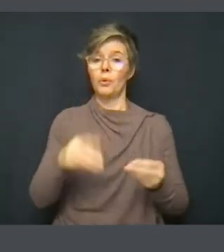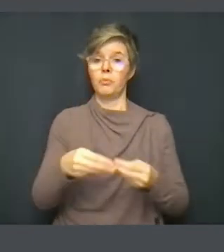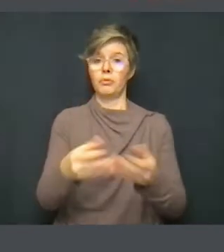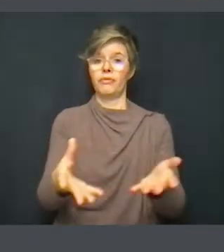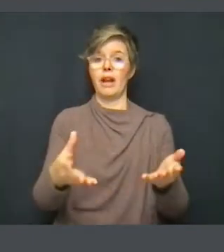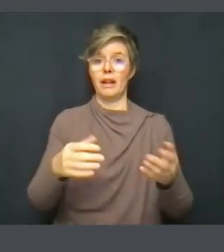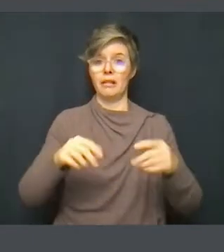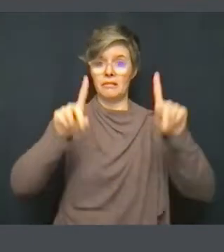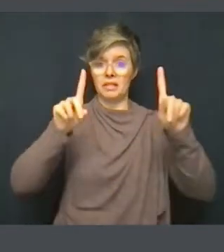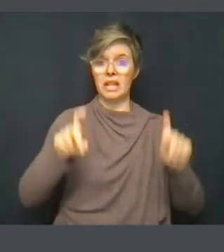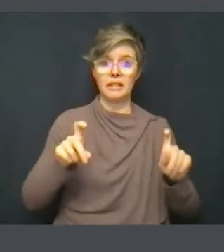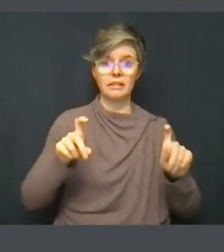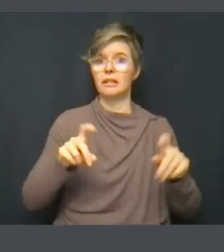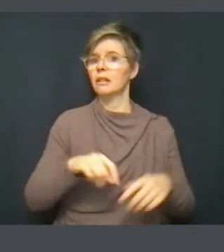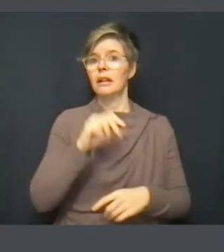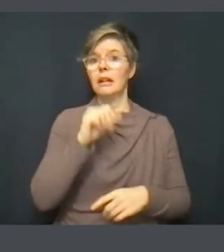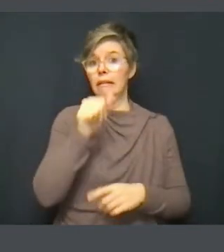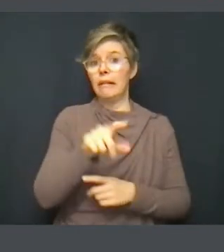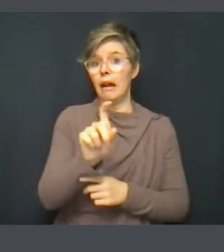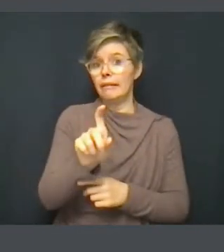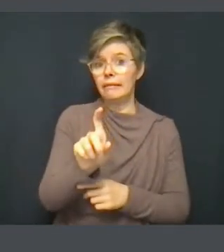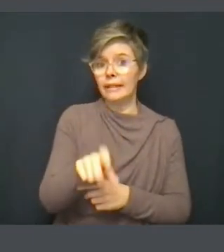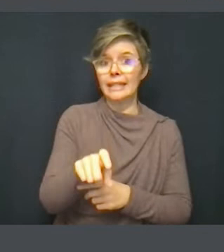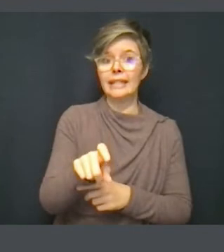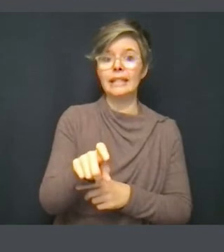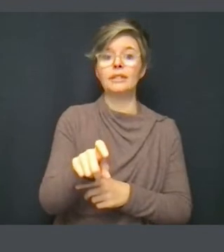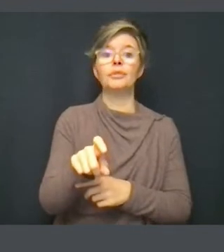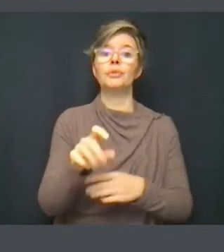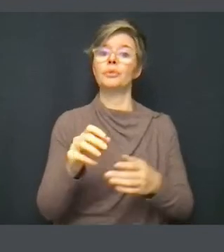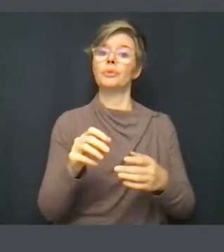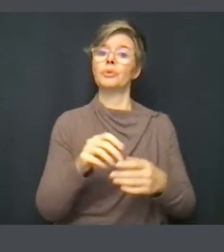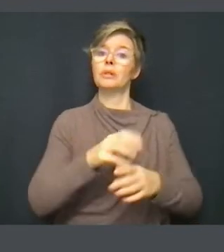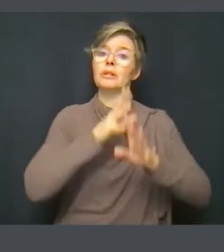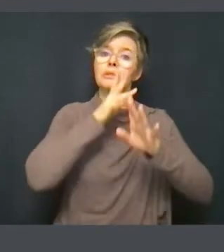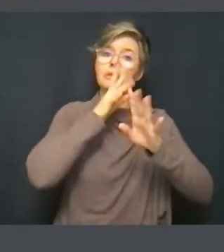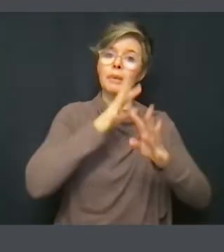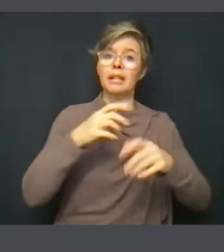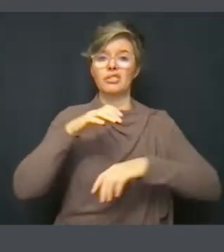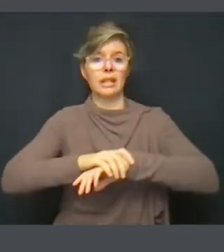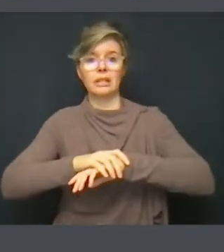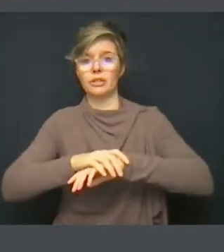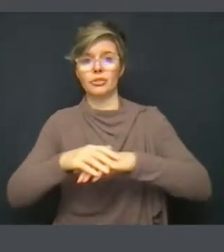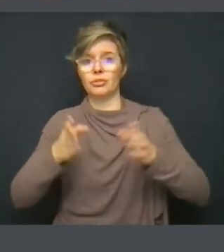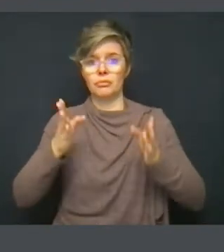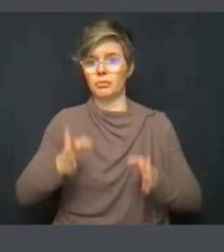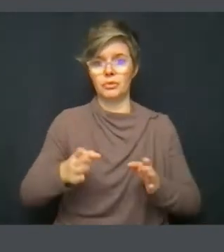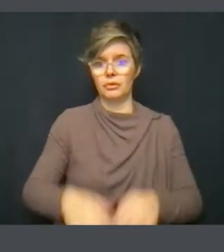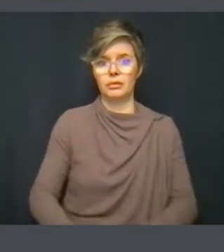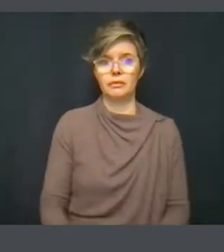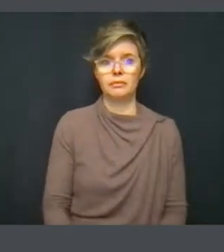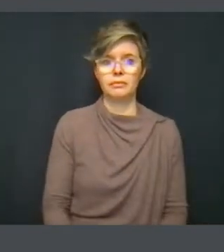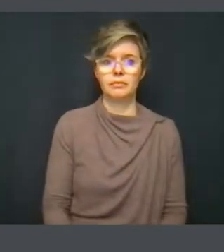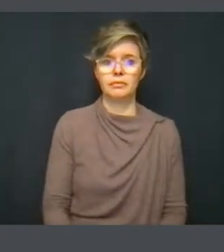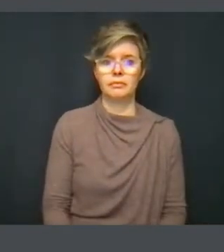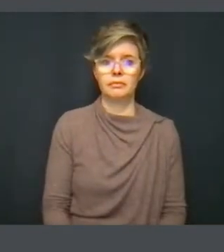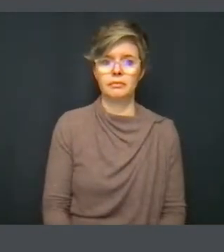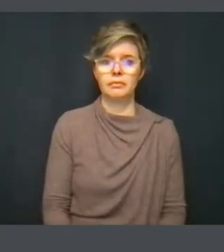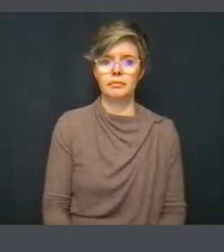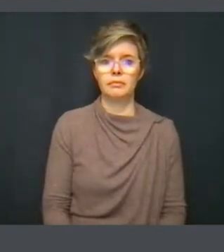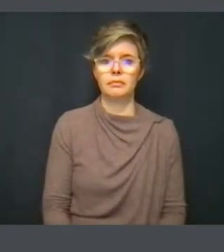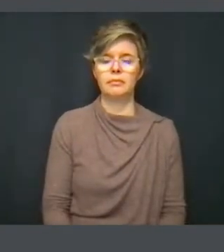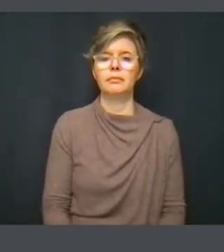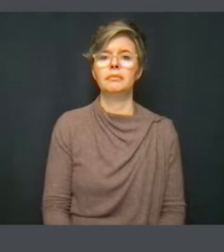necessarily have to be, let's say like a Spanish speaker, right? How long does it take to administer? It's a good question.